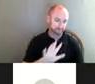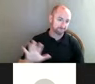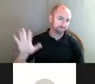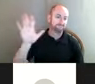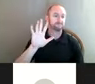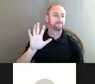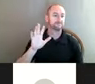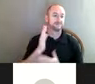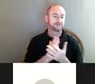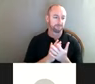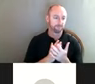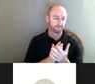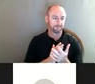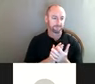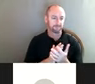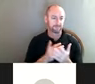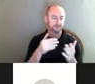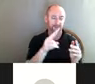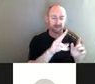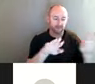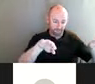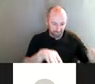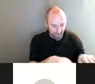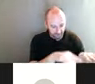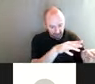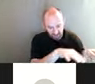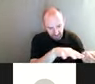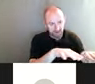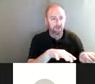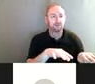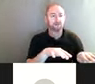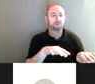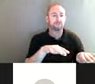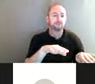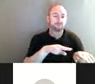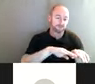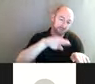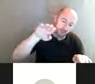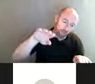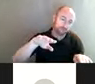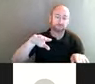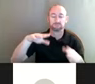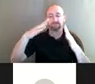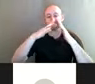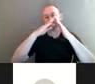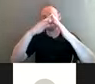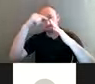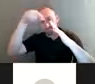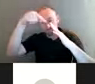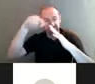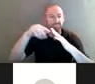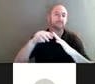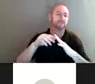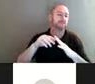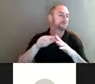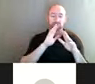we've got them down in the, you know, alluvial valley there. We've got them along the colluvial slope, we've got them up top on the ridgetops, we've got some in alluvial fans just spread